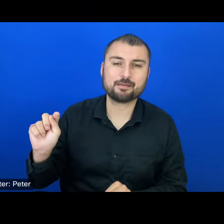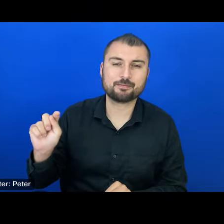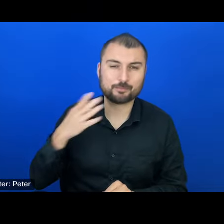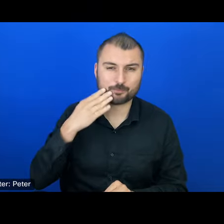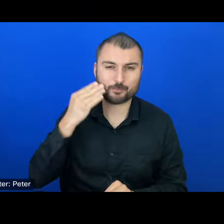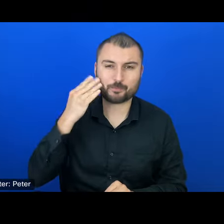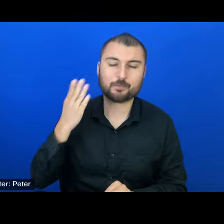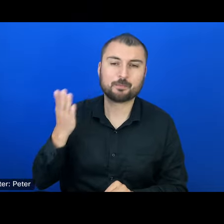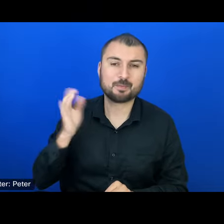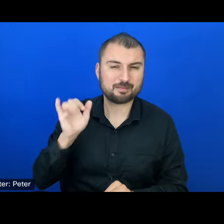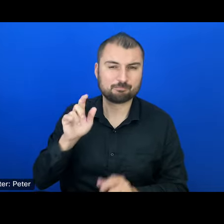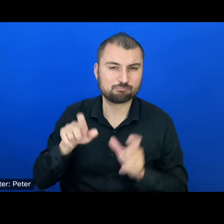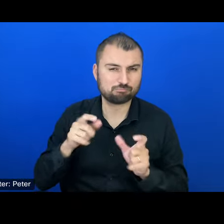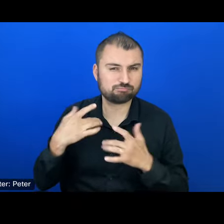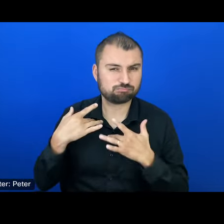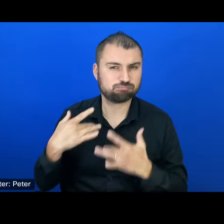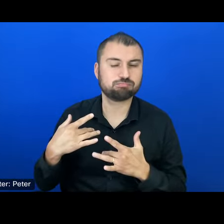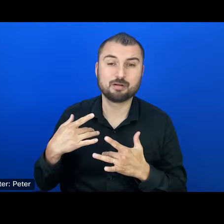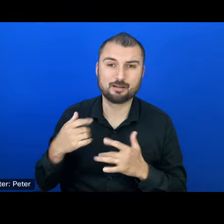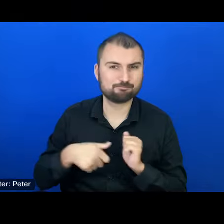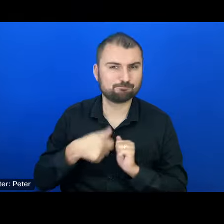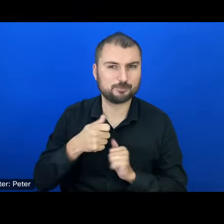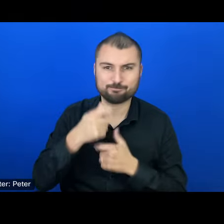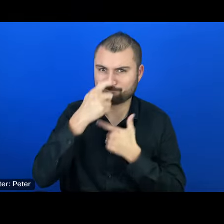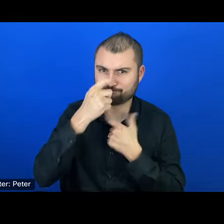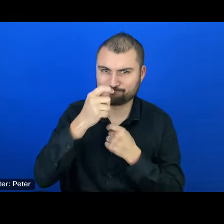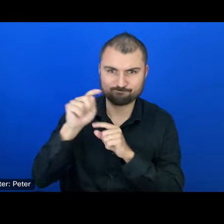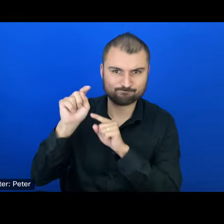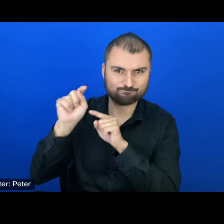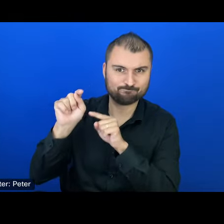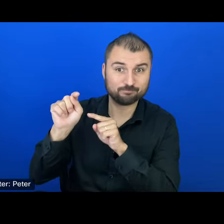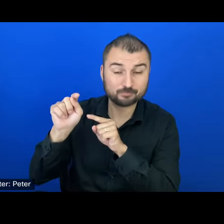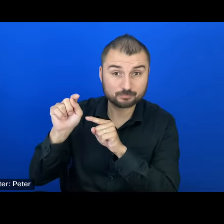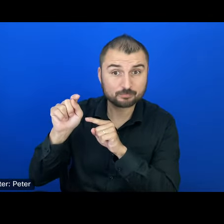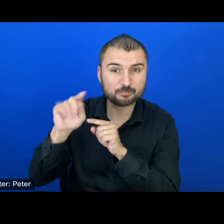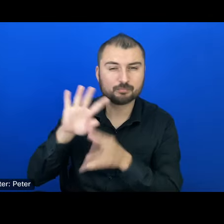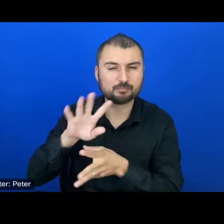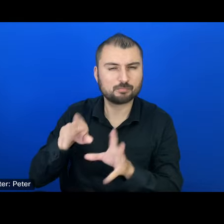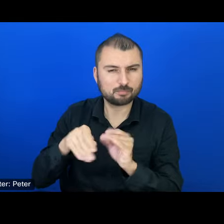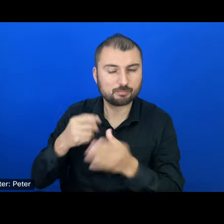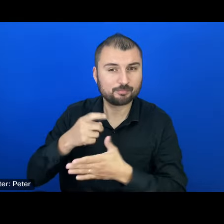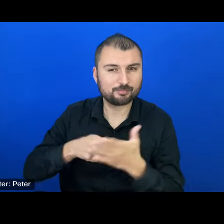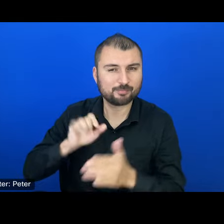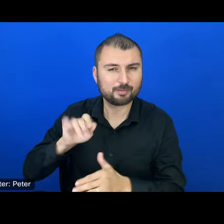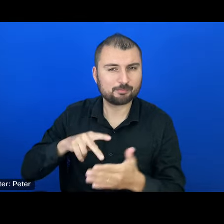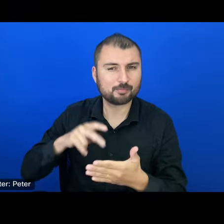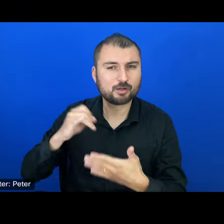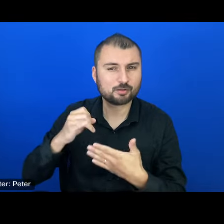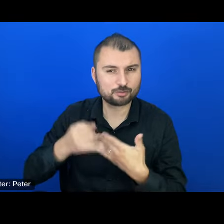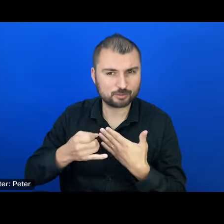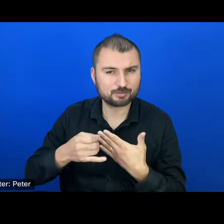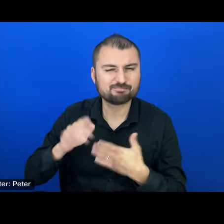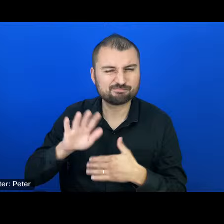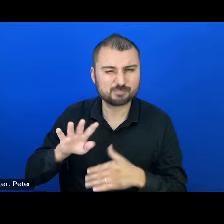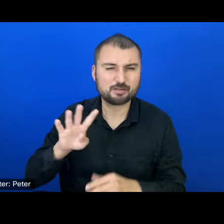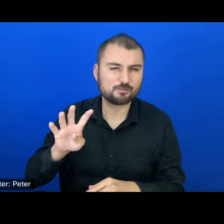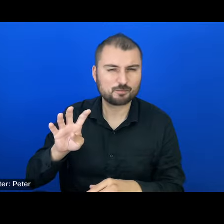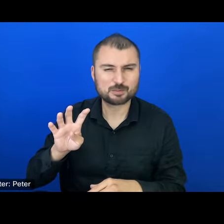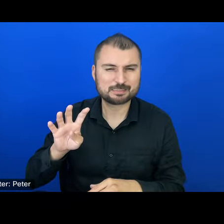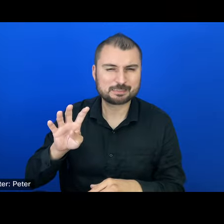kind of the one that folks tend to be most interested in. The total cost of this project is in the neighborhood a little over $49